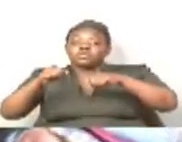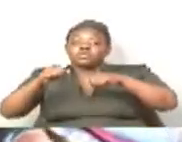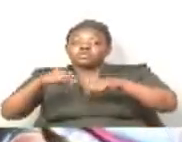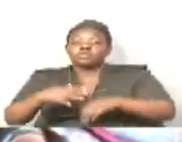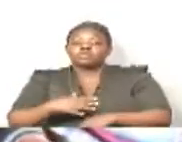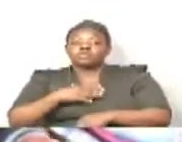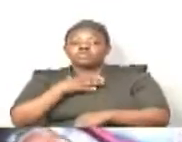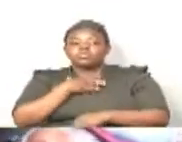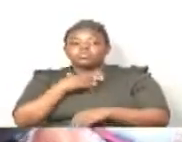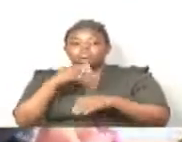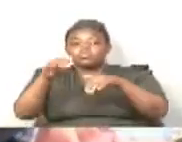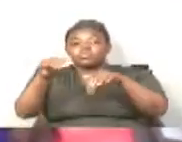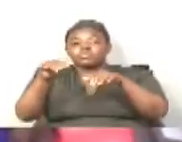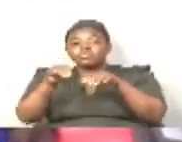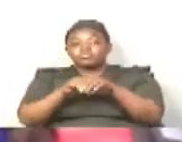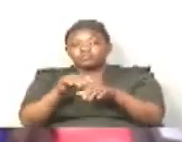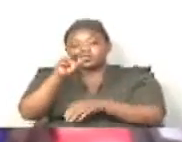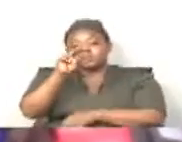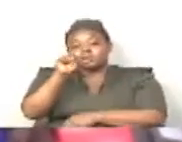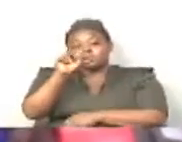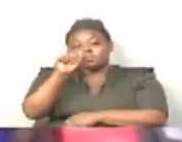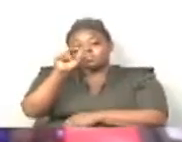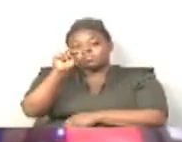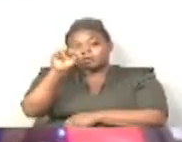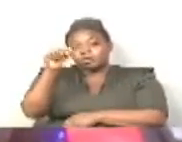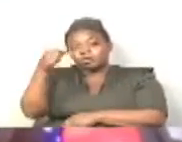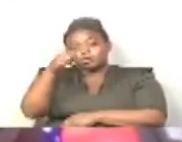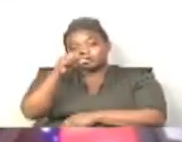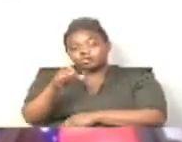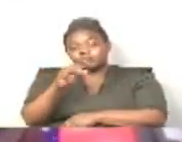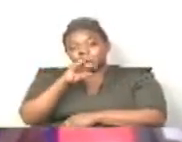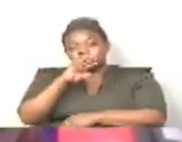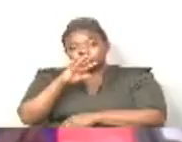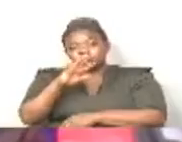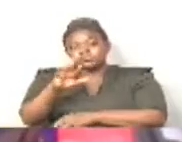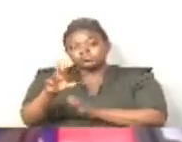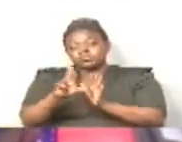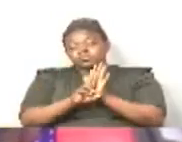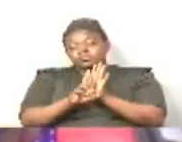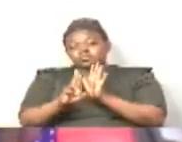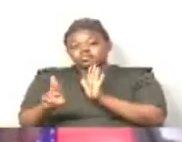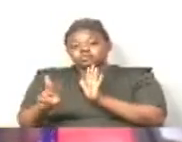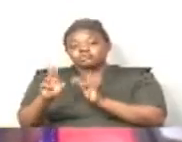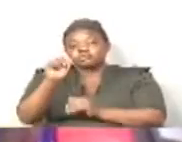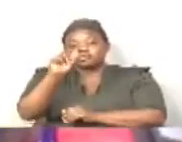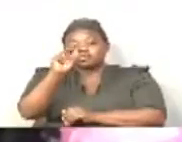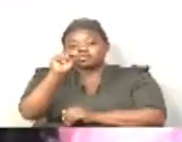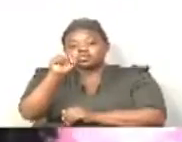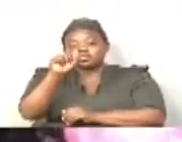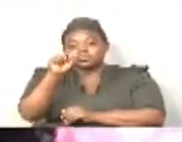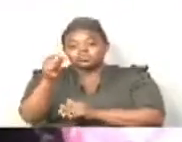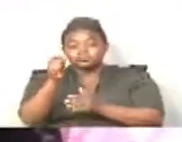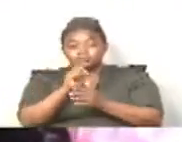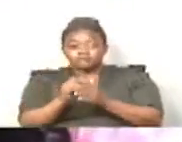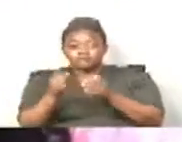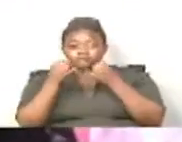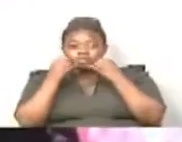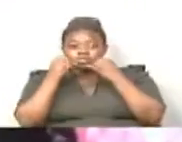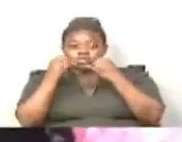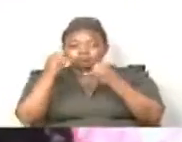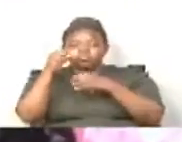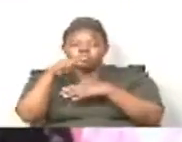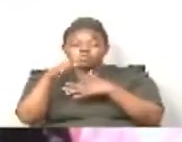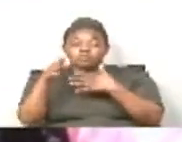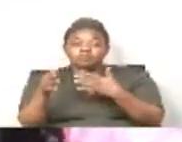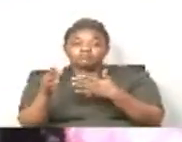Muhoka, omubaka omukyalo w'enna Mayingo, ngono yakiikidde Speaker Anita Anita Among, n'asoma obubaka bwe mwakubiriziddwa